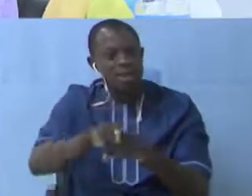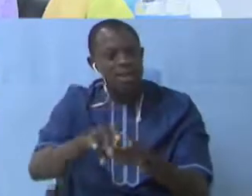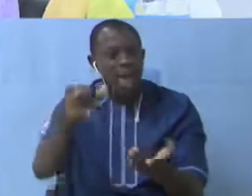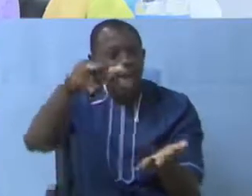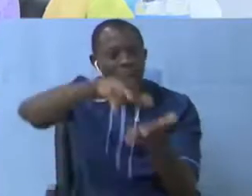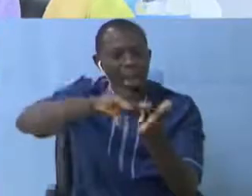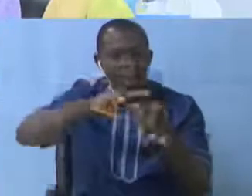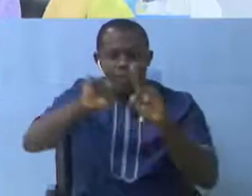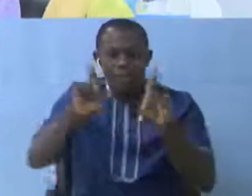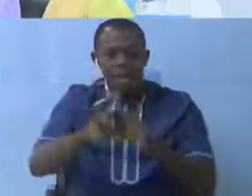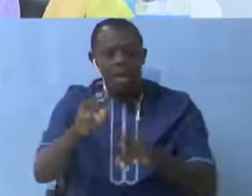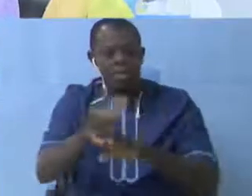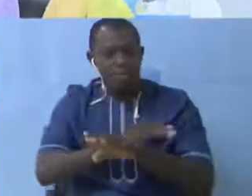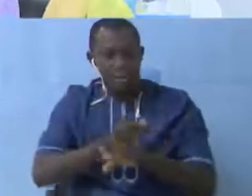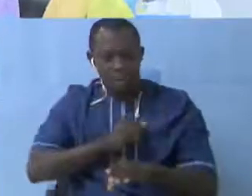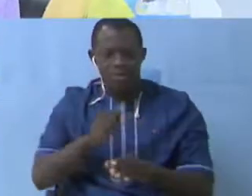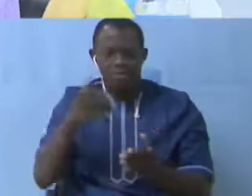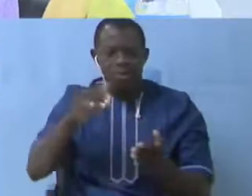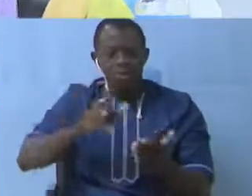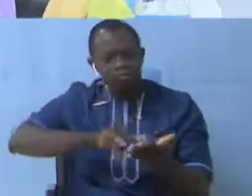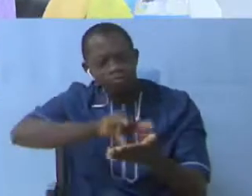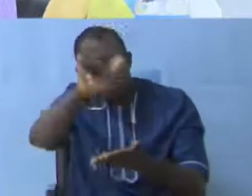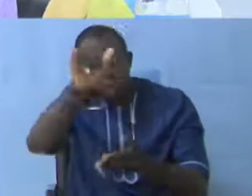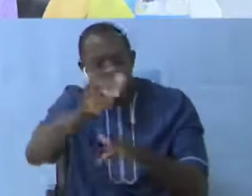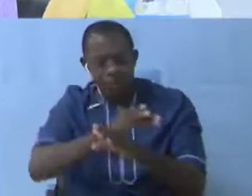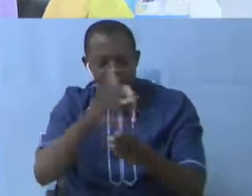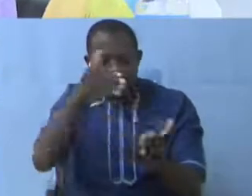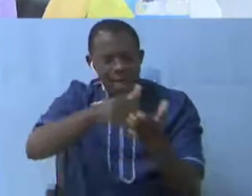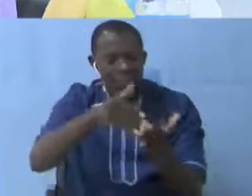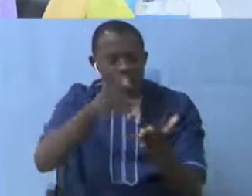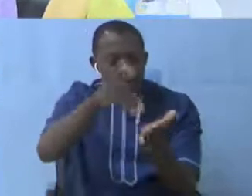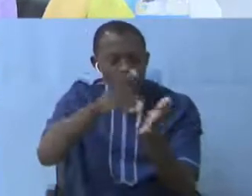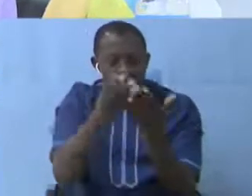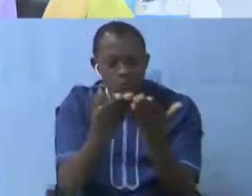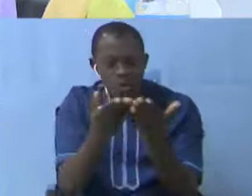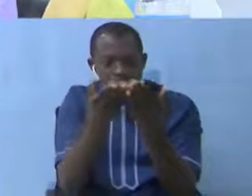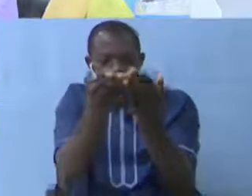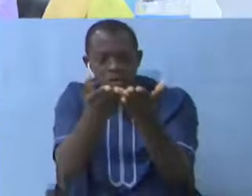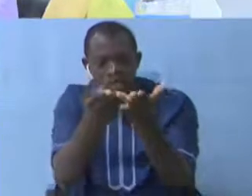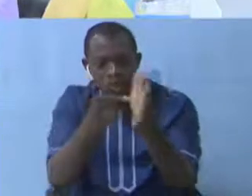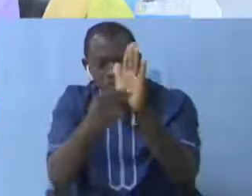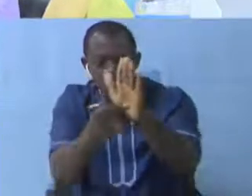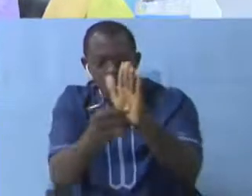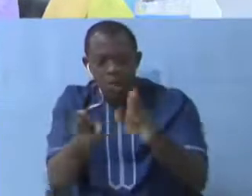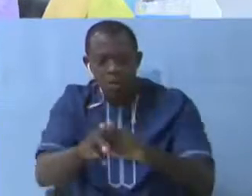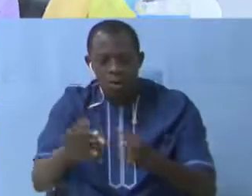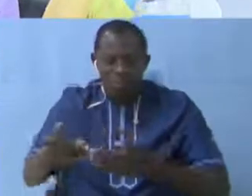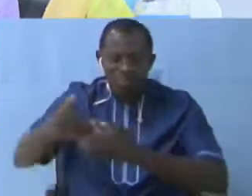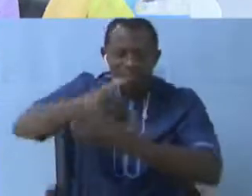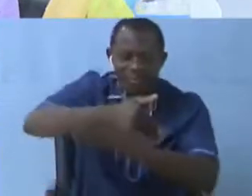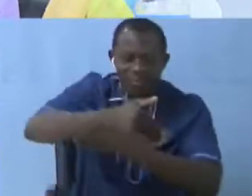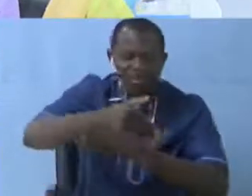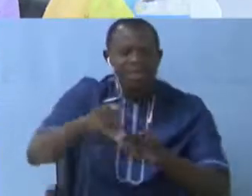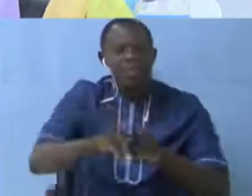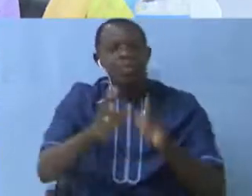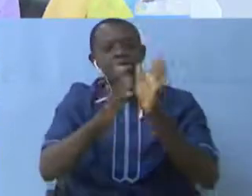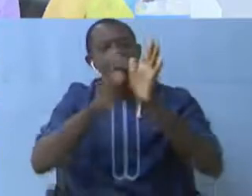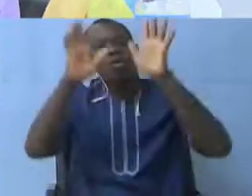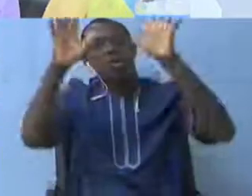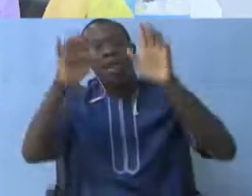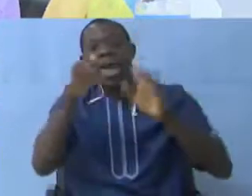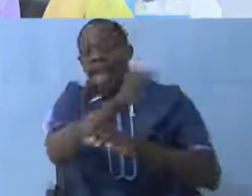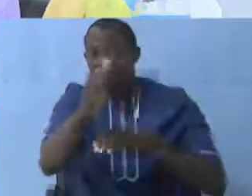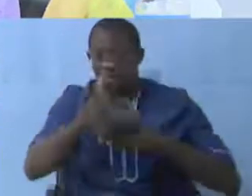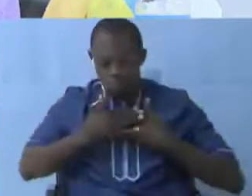Addis, and they just came to hug her and to, congratulate. And everybody wanted to be part of the Gambian